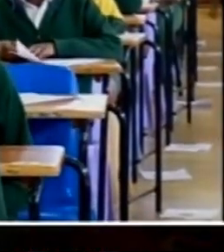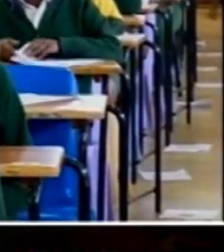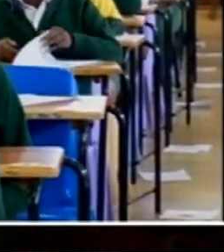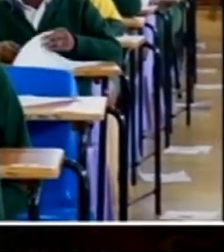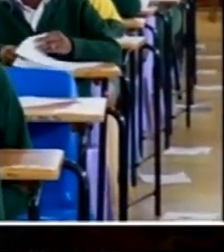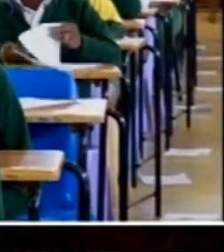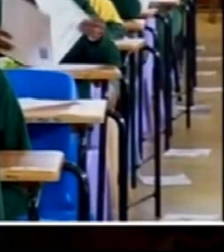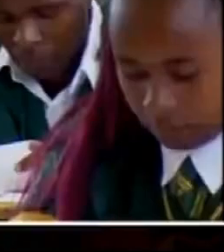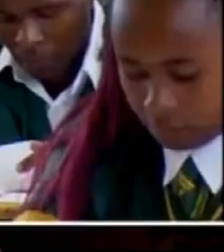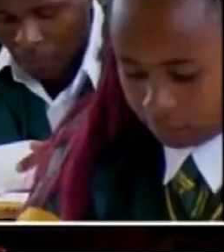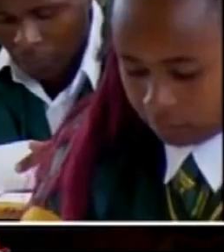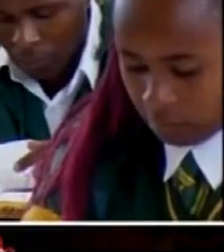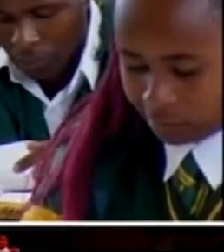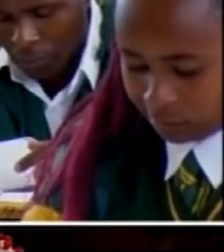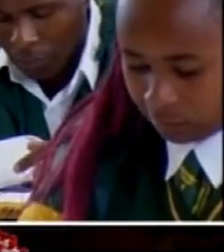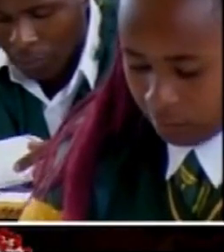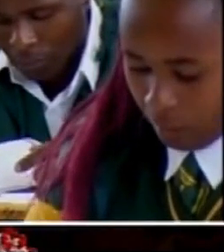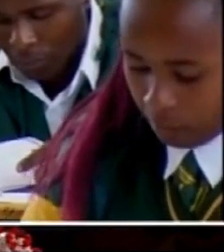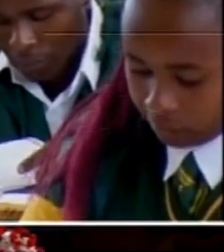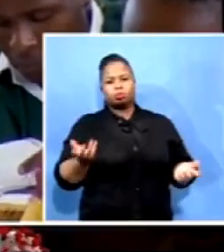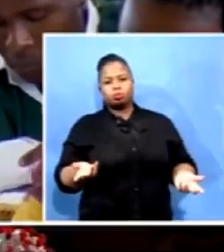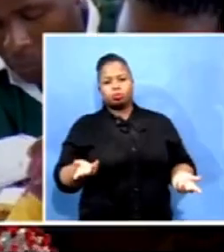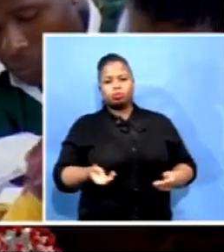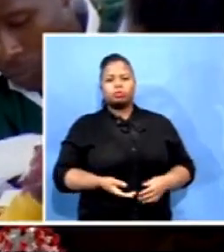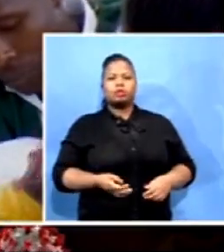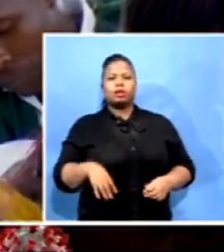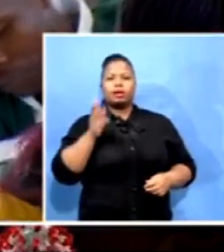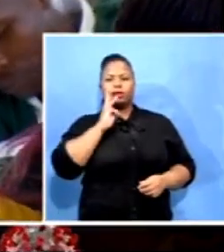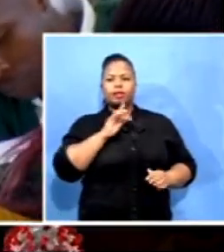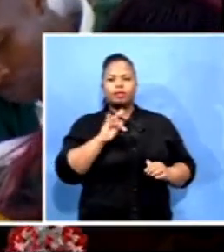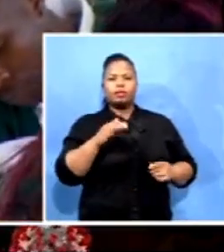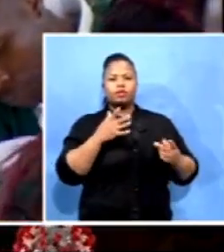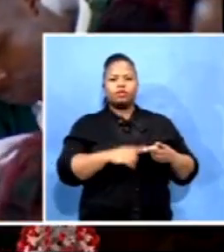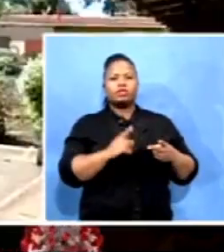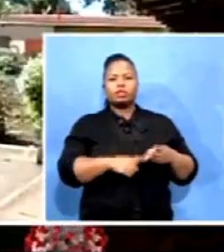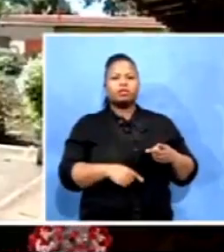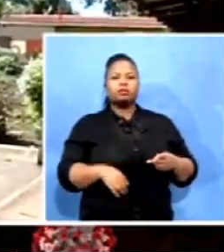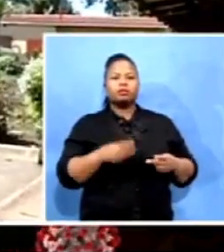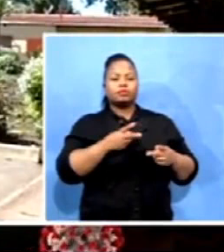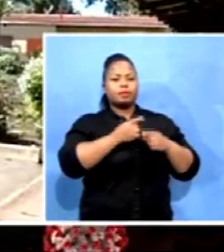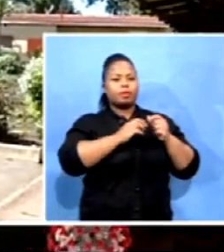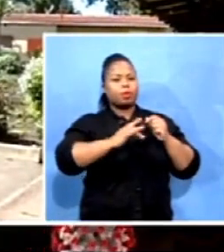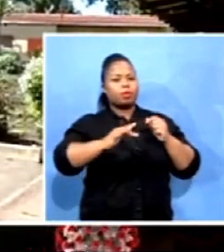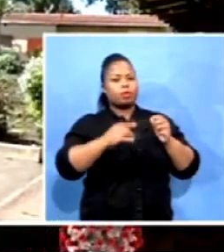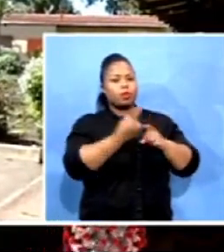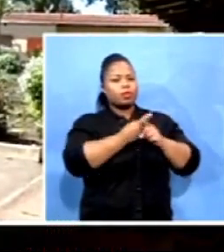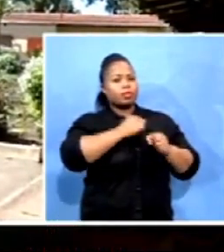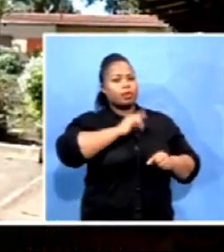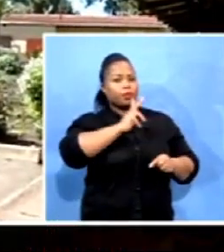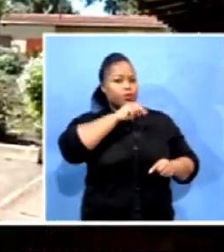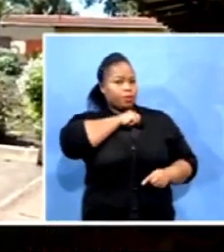of critical water supply or lack of critical water supply is KwaZulu-Natal. We know that there's